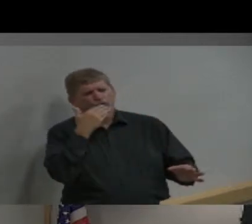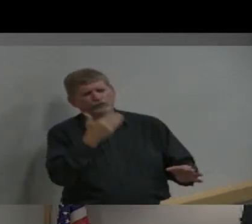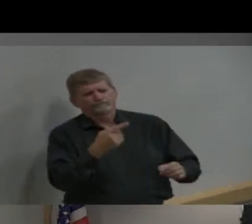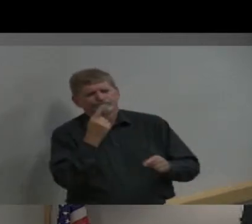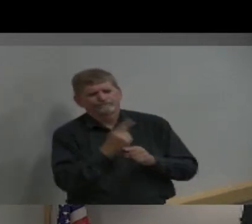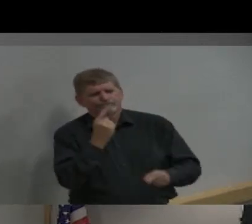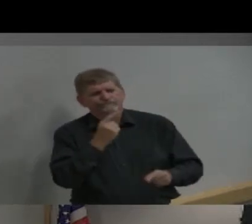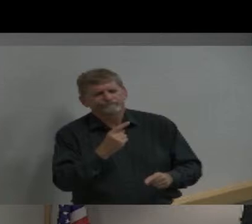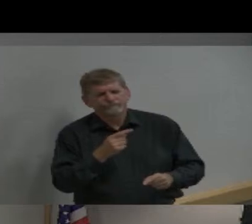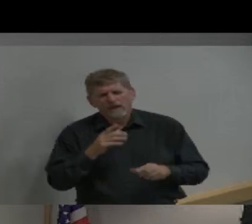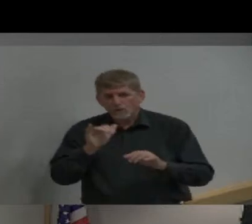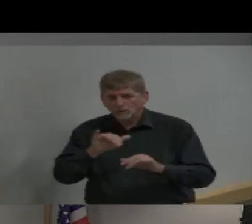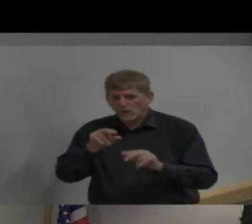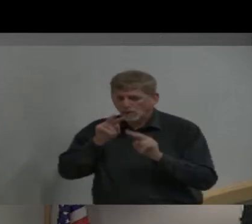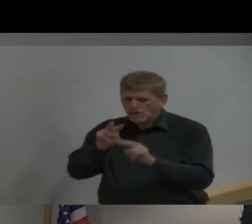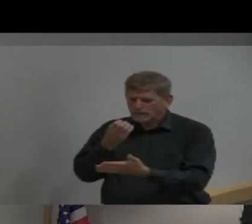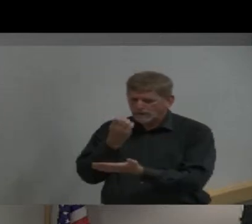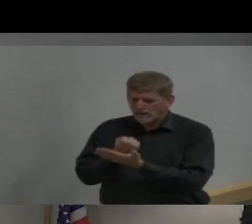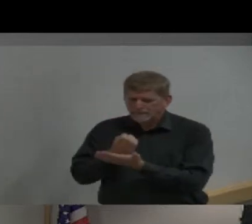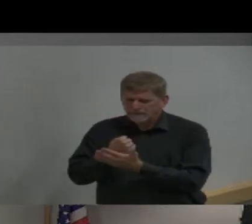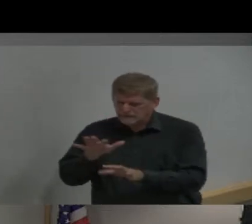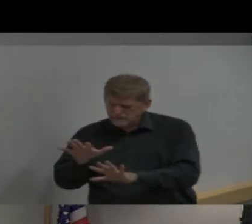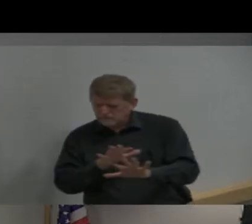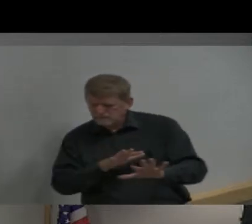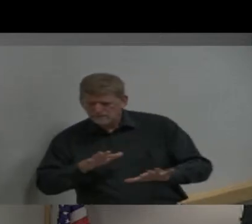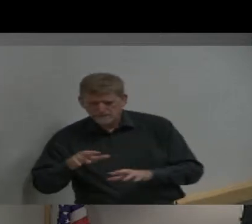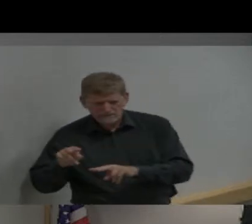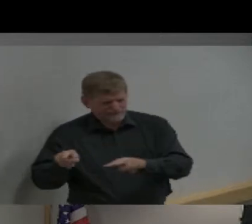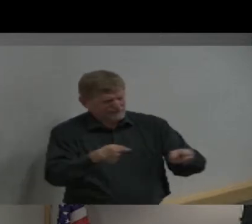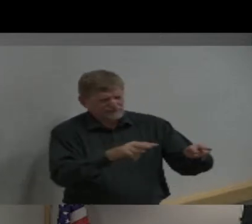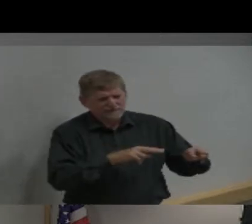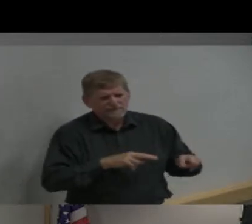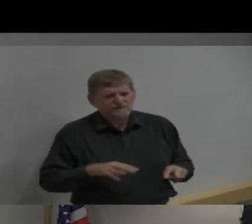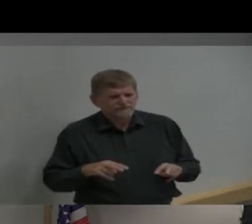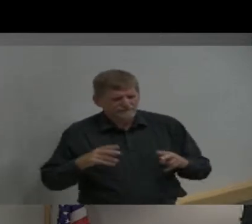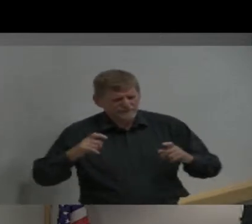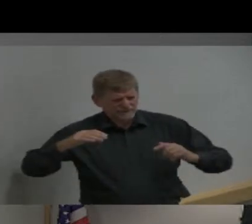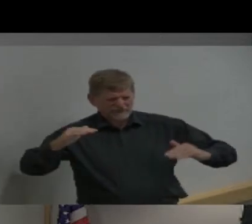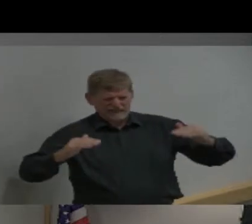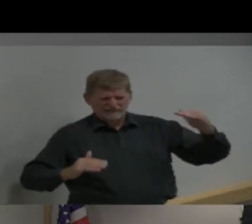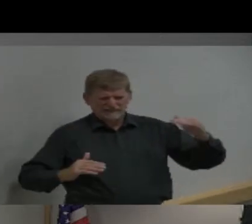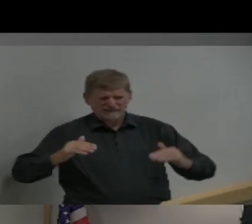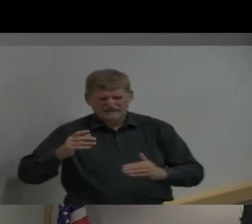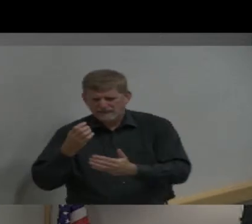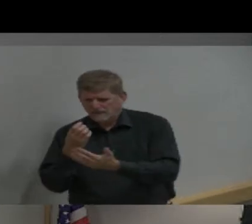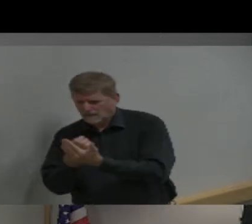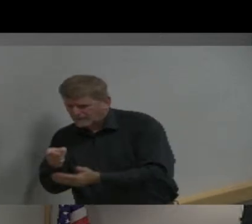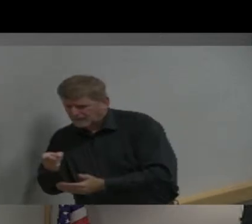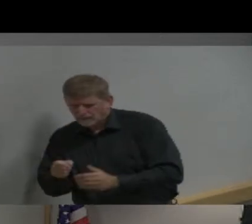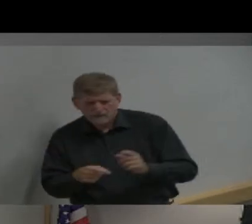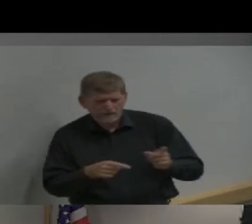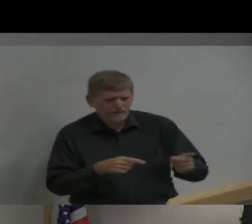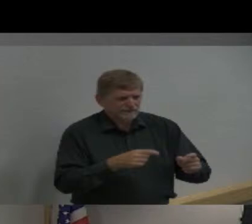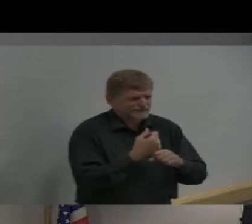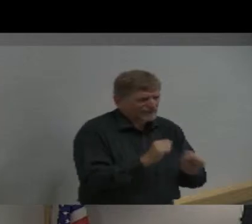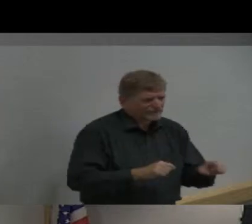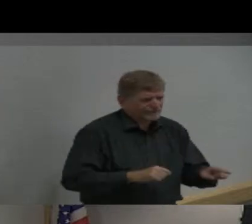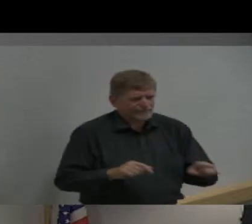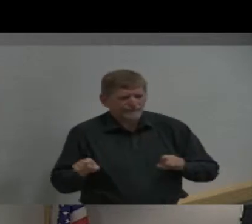as we always have been, continuing to find that balance here in the community.